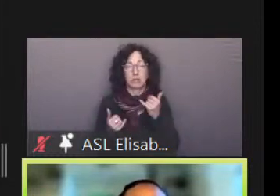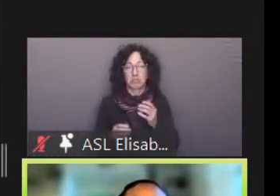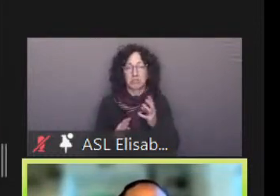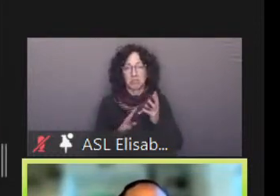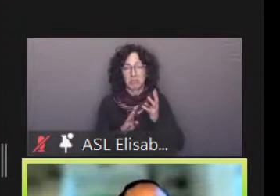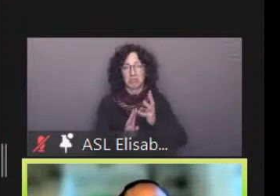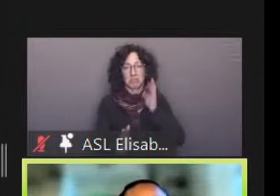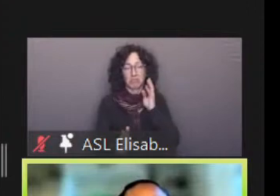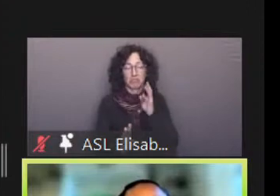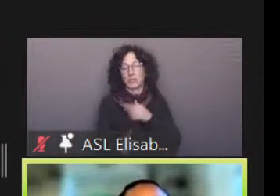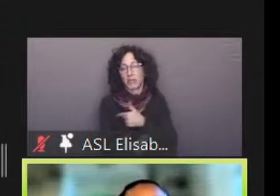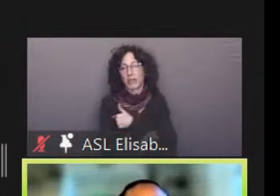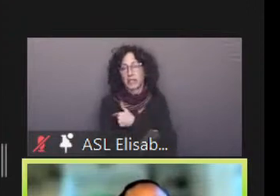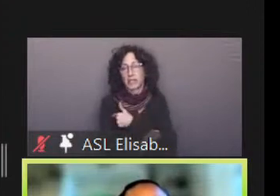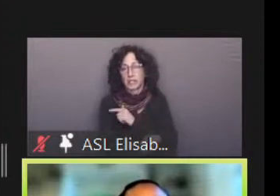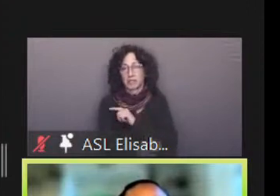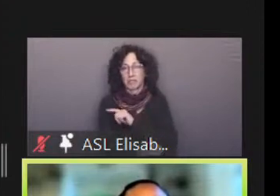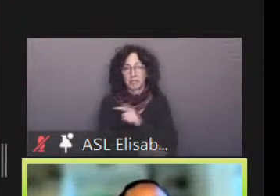Next slide.